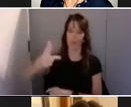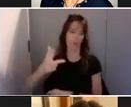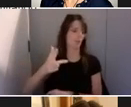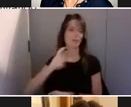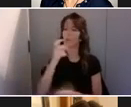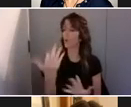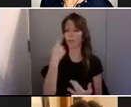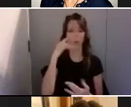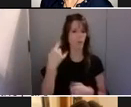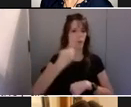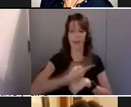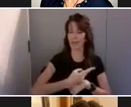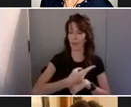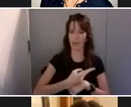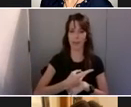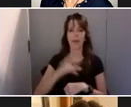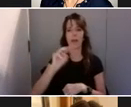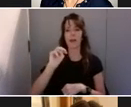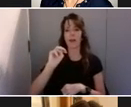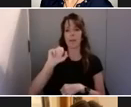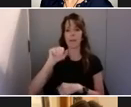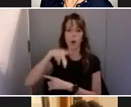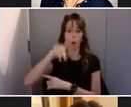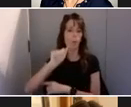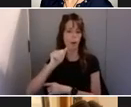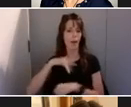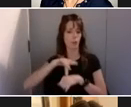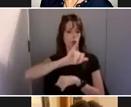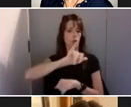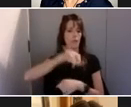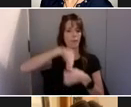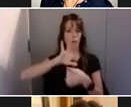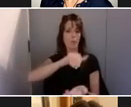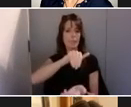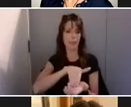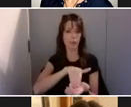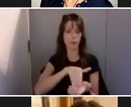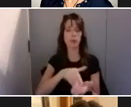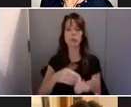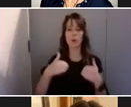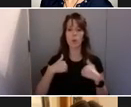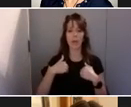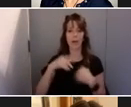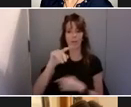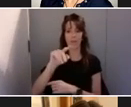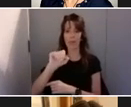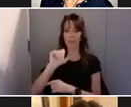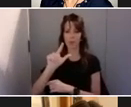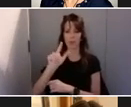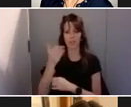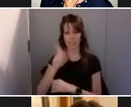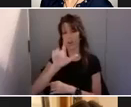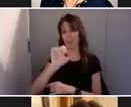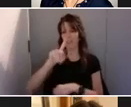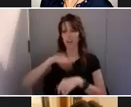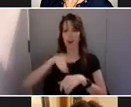vote. Maricopa County has early voting centers. And so we actually have a tool linked on this guide